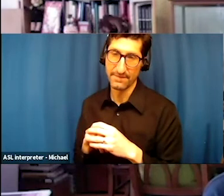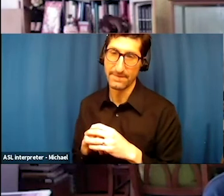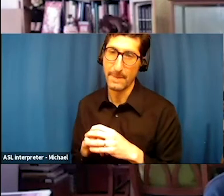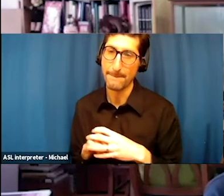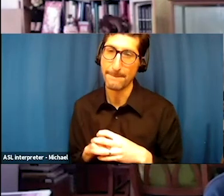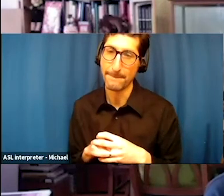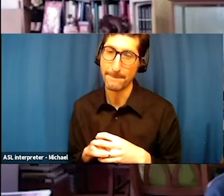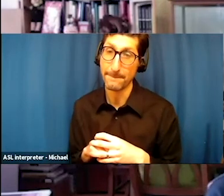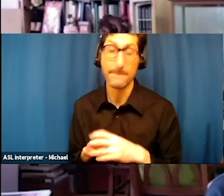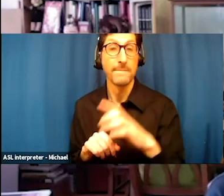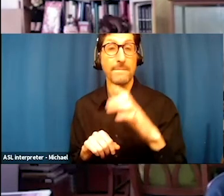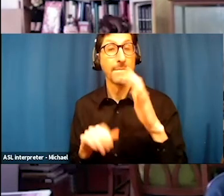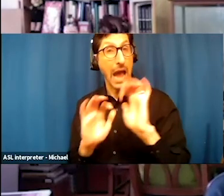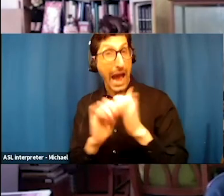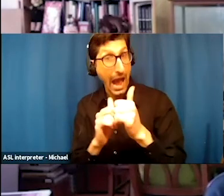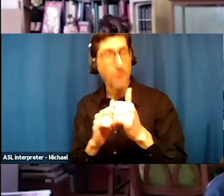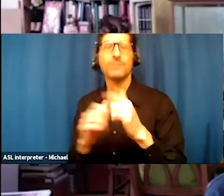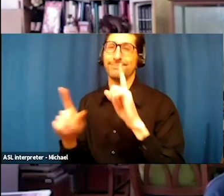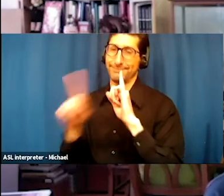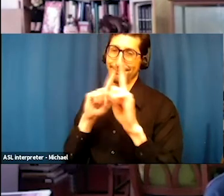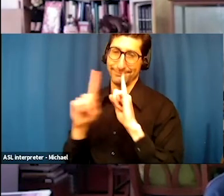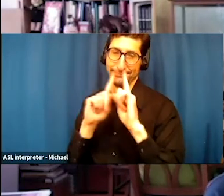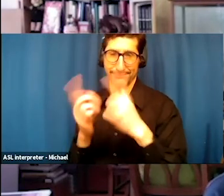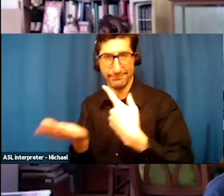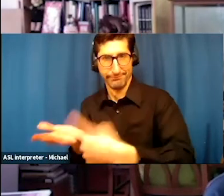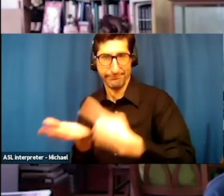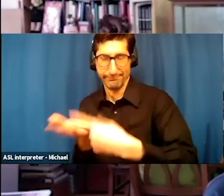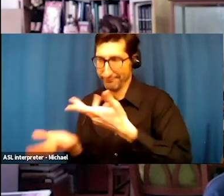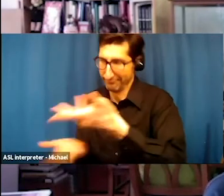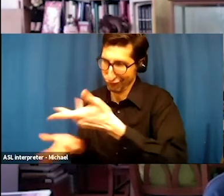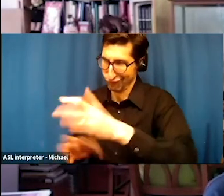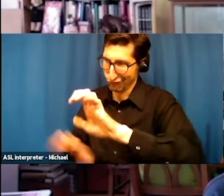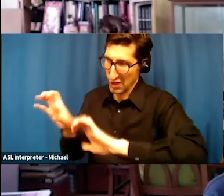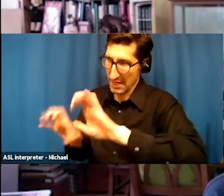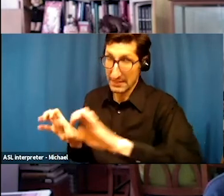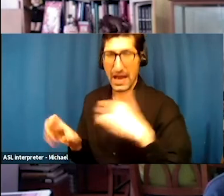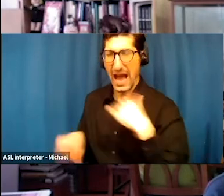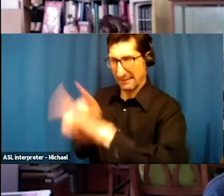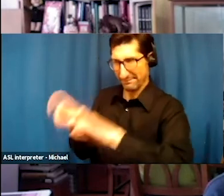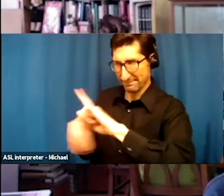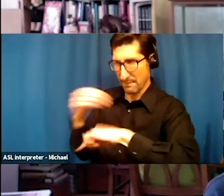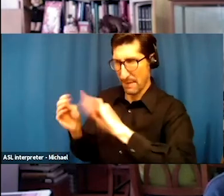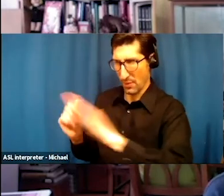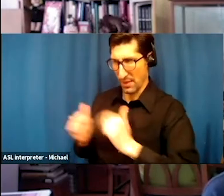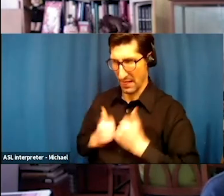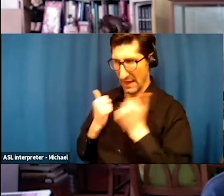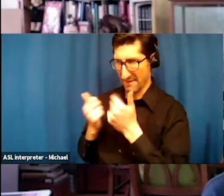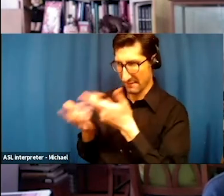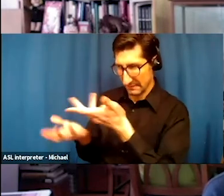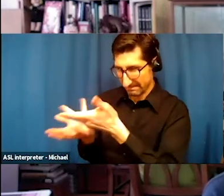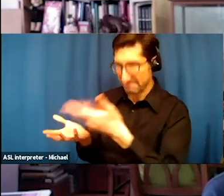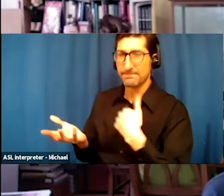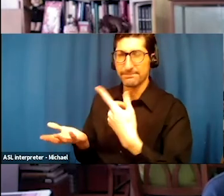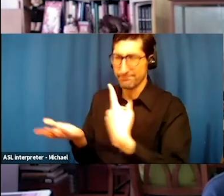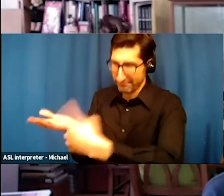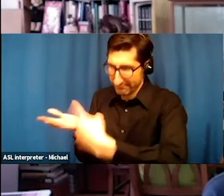is conversation where I'm interviewing the person, um, about their life and then taking those conversations